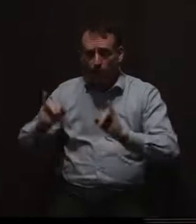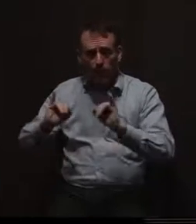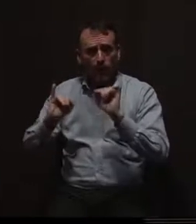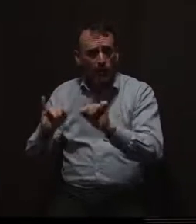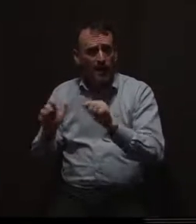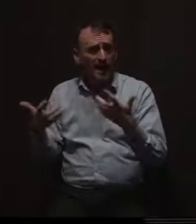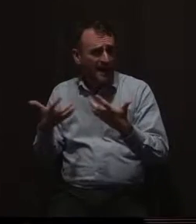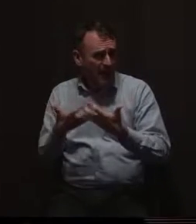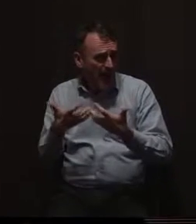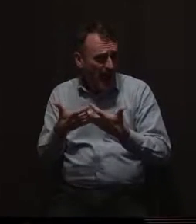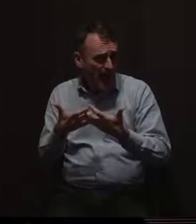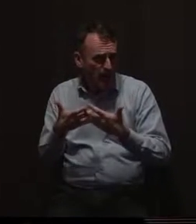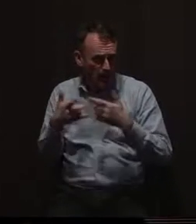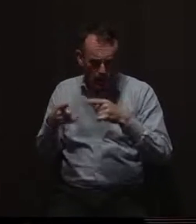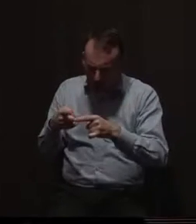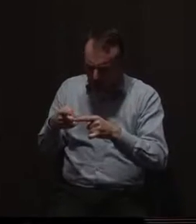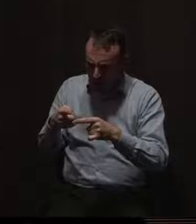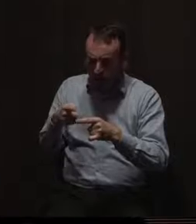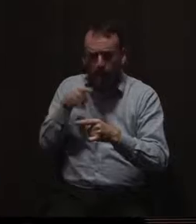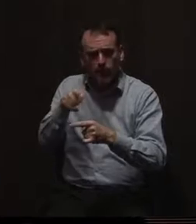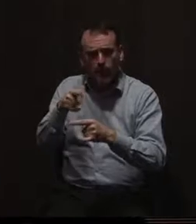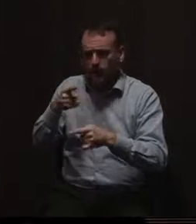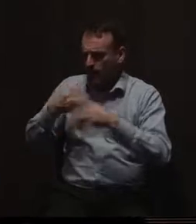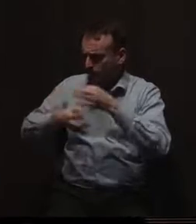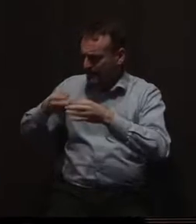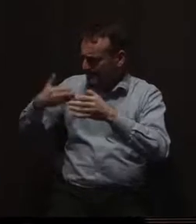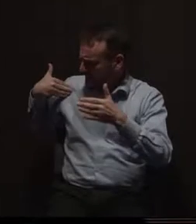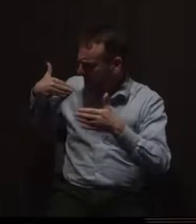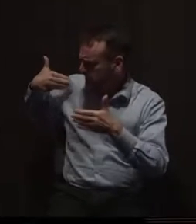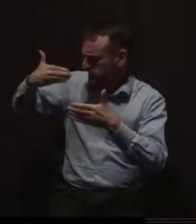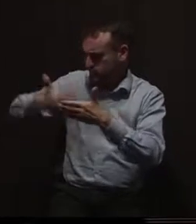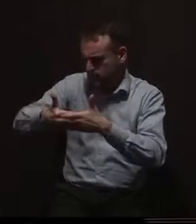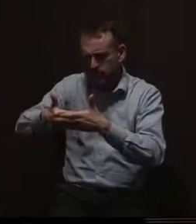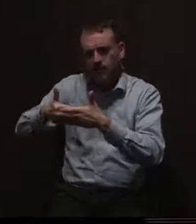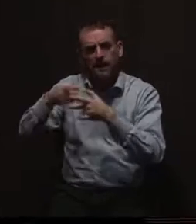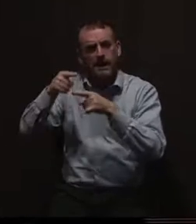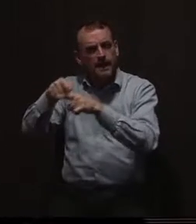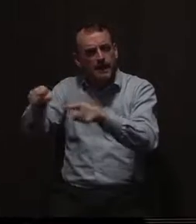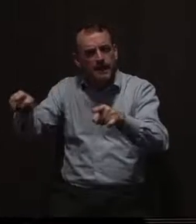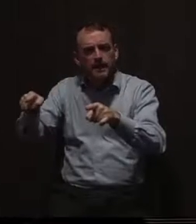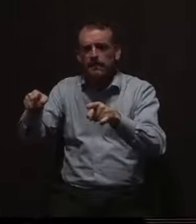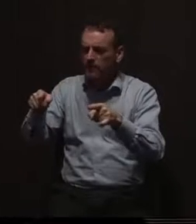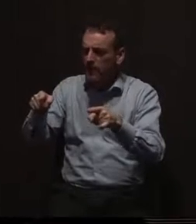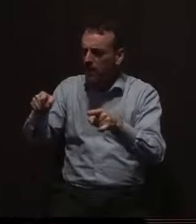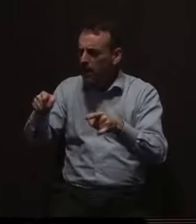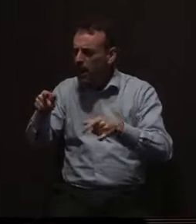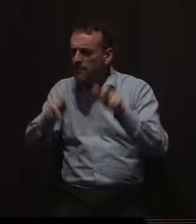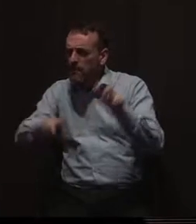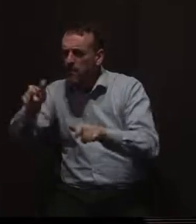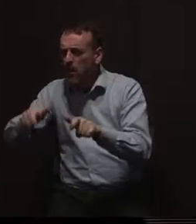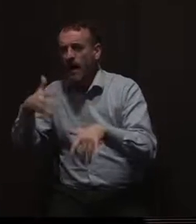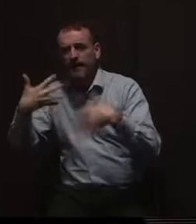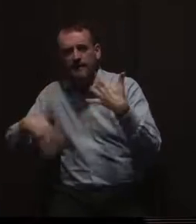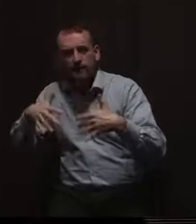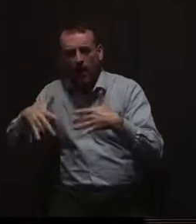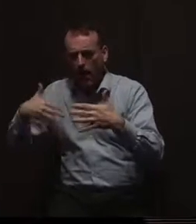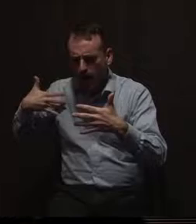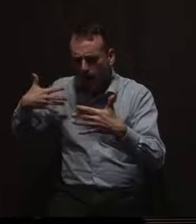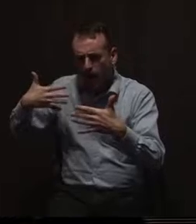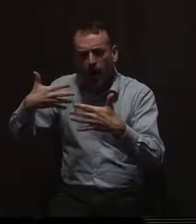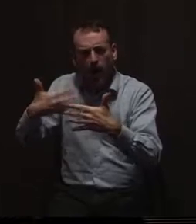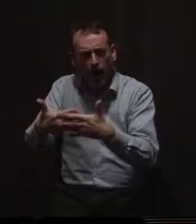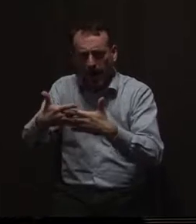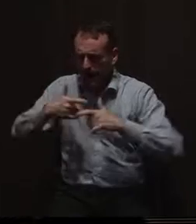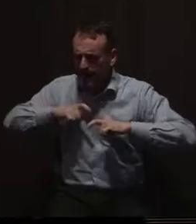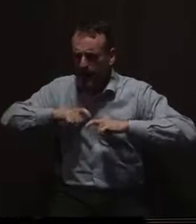is a way to foster, to make these wounds fester. So they can't heal.